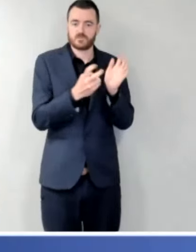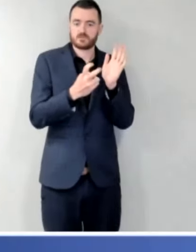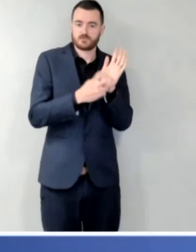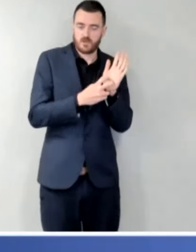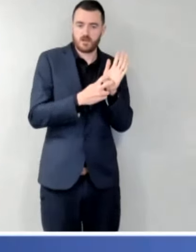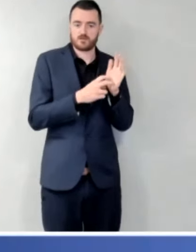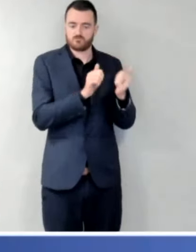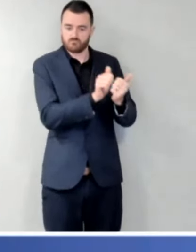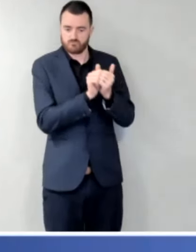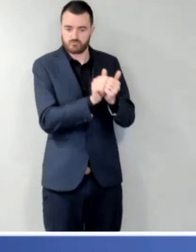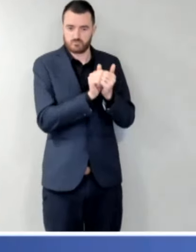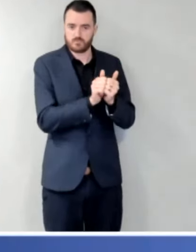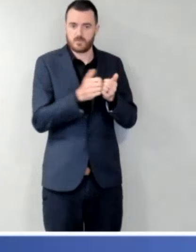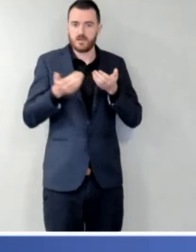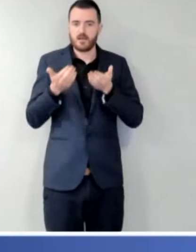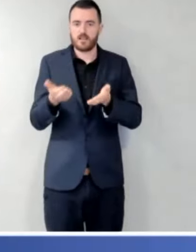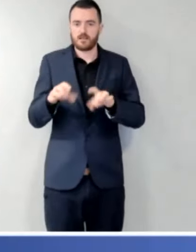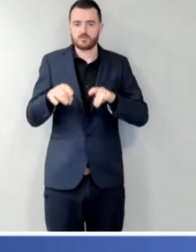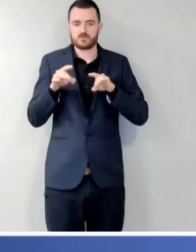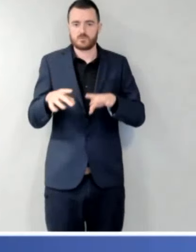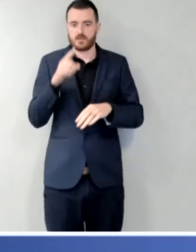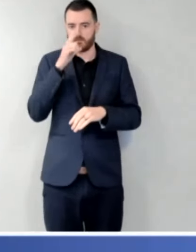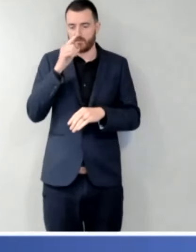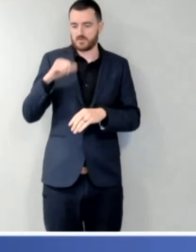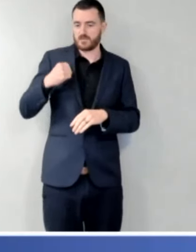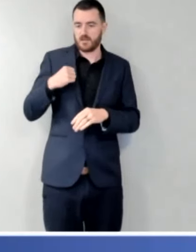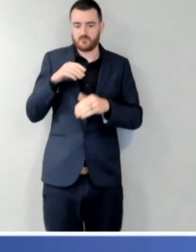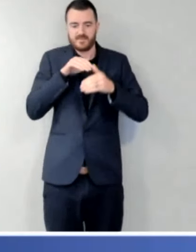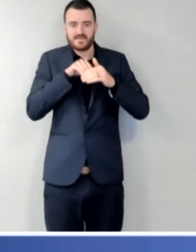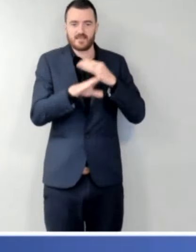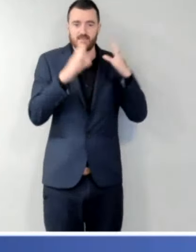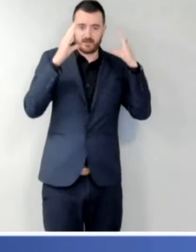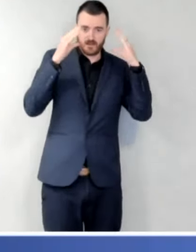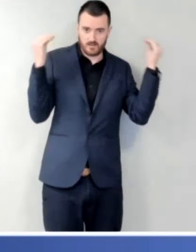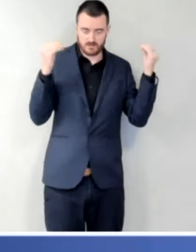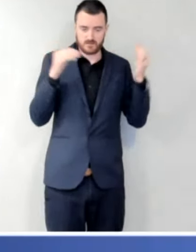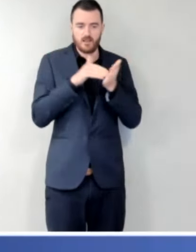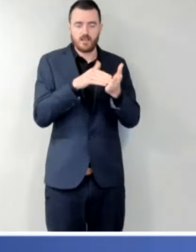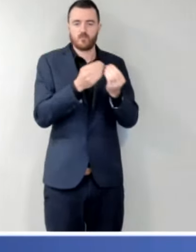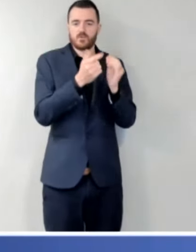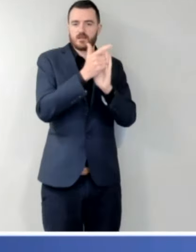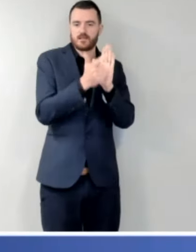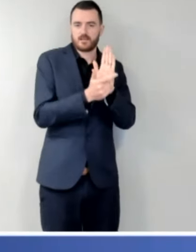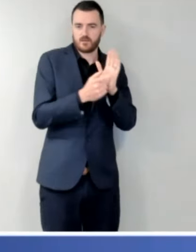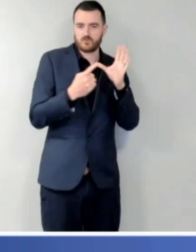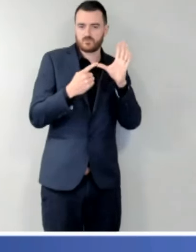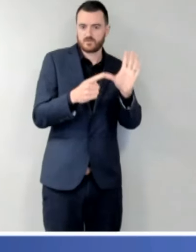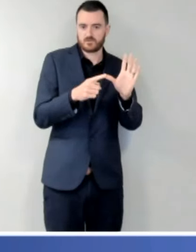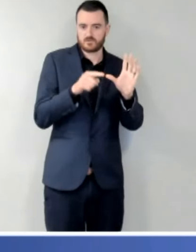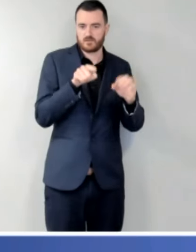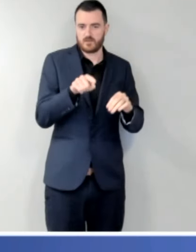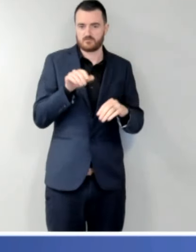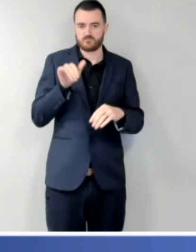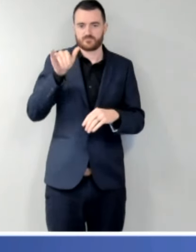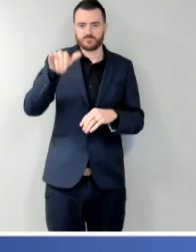personnel to be in the Netherlands to help with the legal response to the downing of